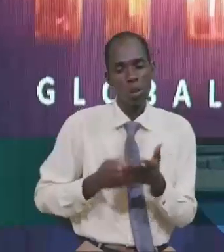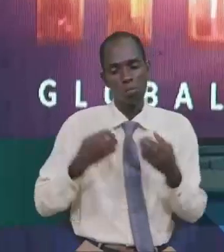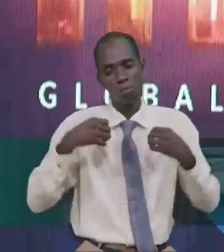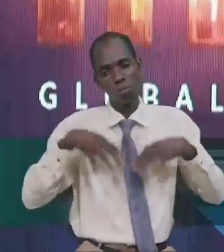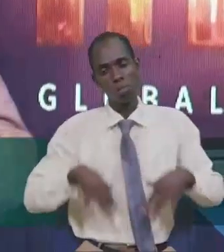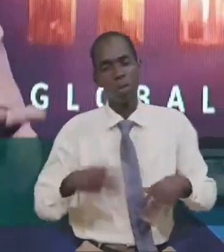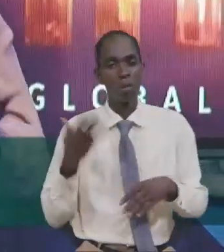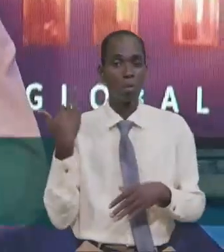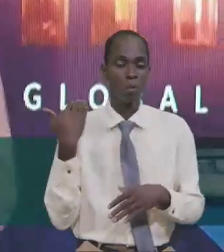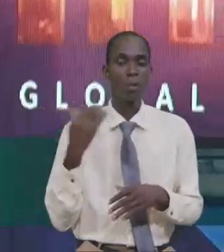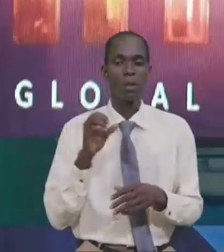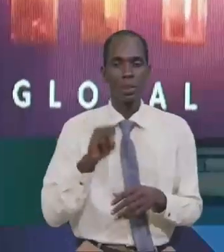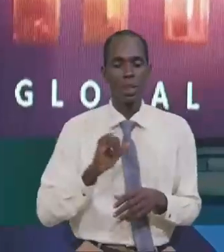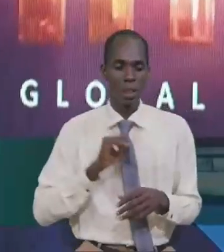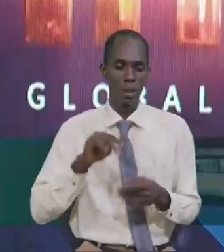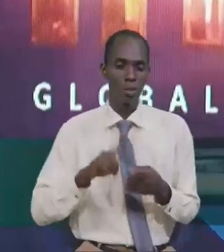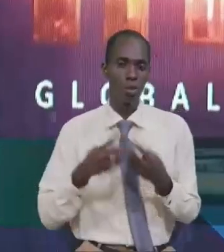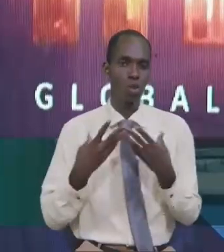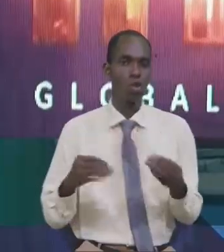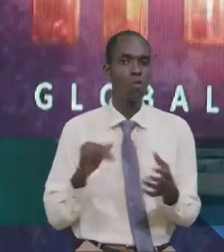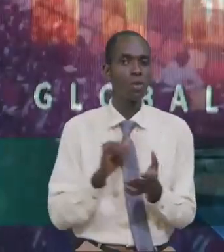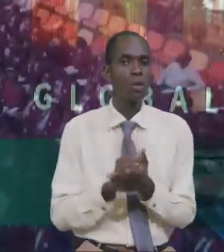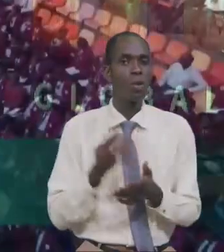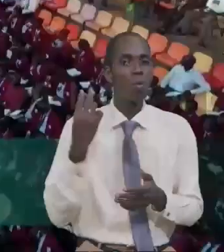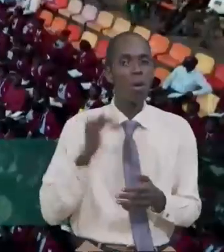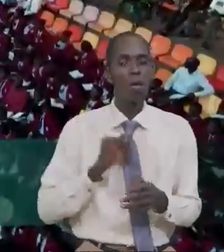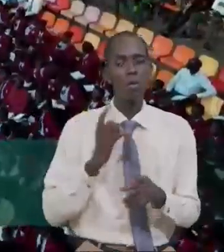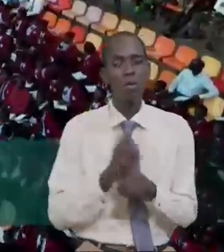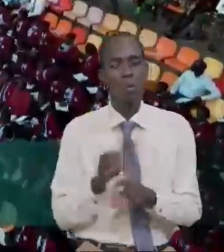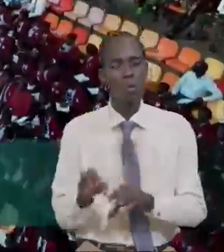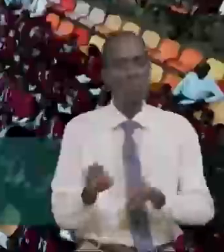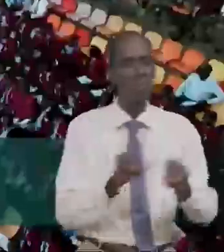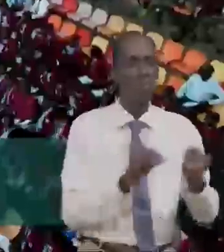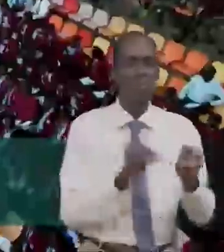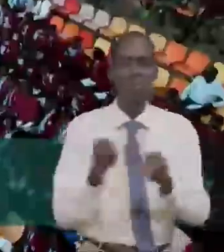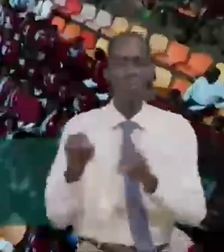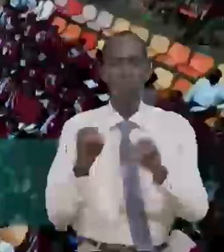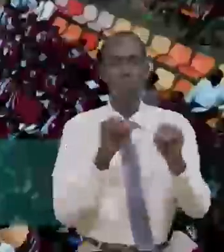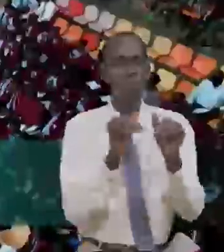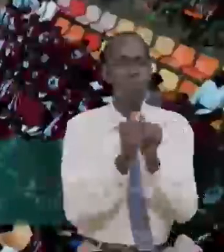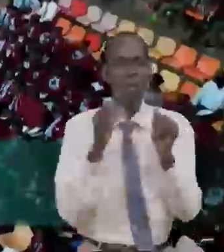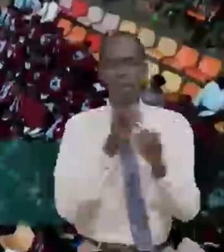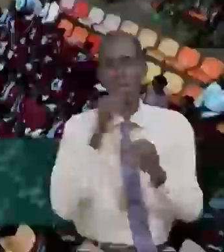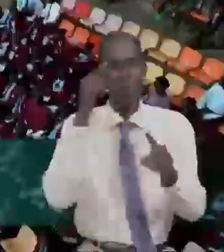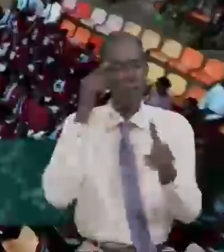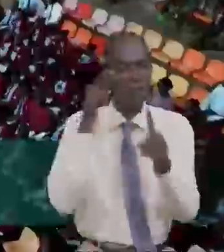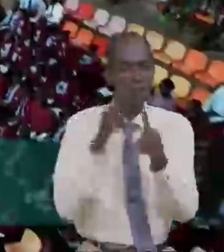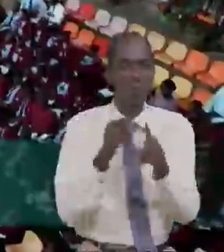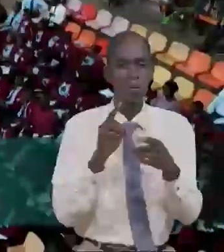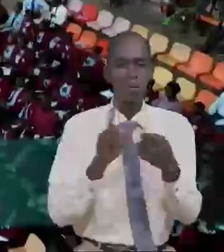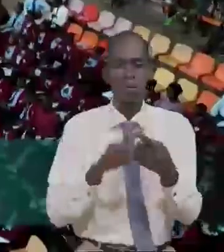what I was going to achieve? Yes, I had to mend that. I had to mend my principles. I had to mend